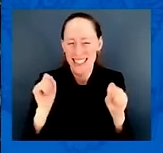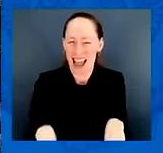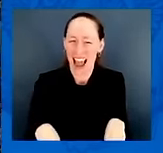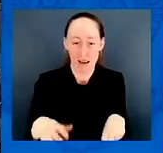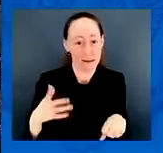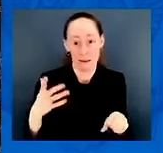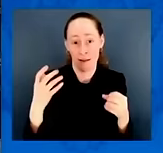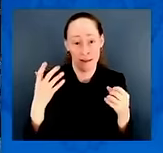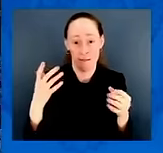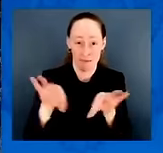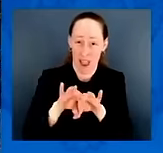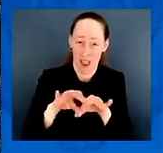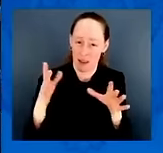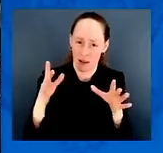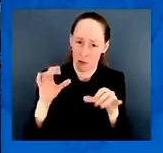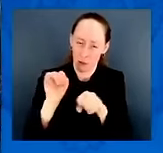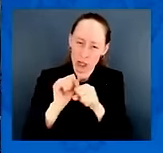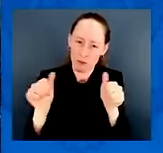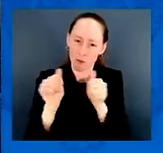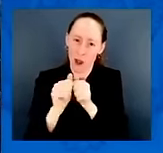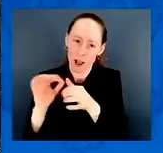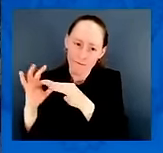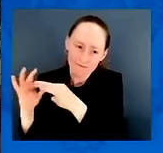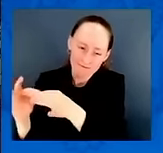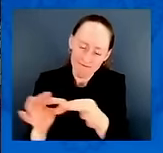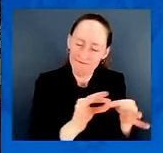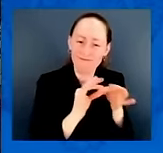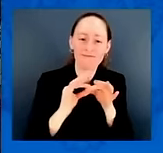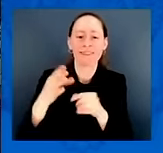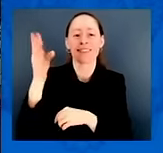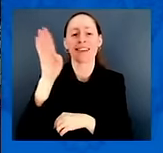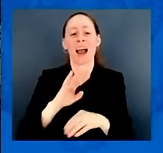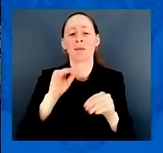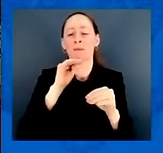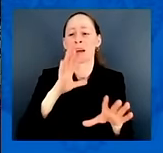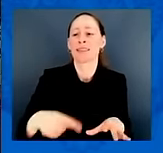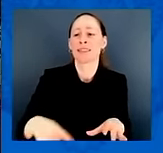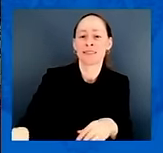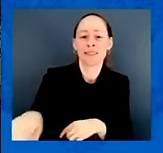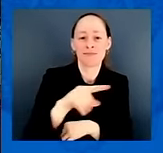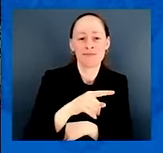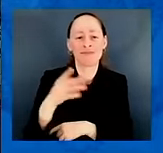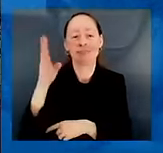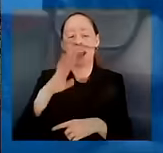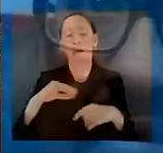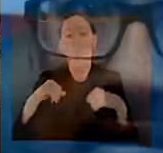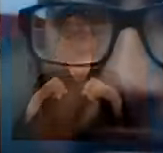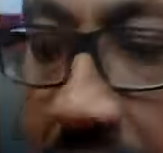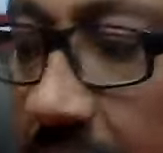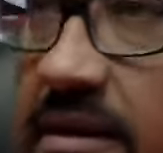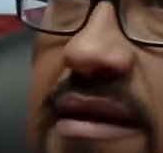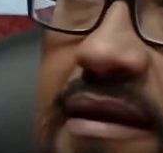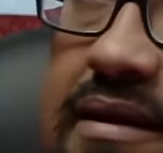bless you all, and may God protect our troops. Thank you, thank you, thank you.